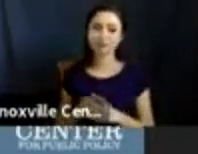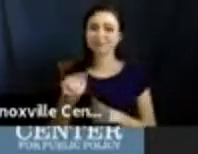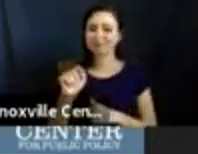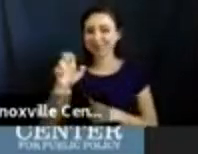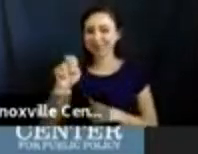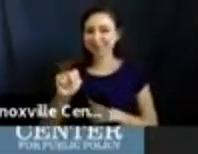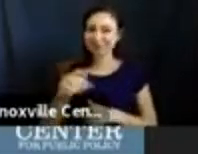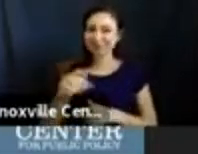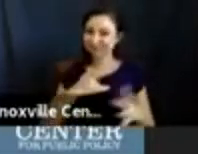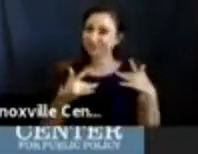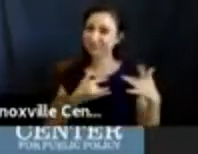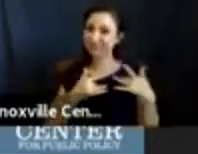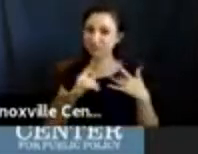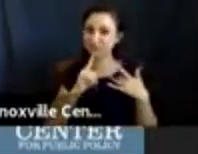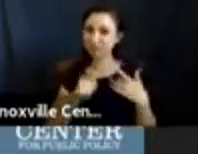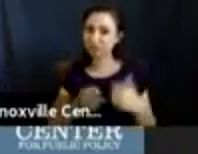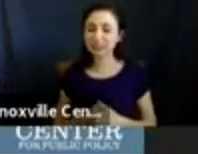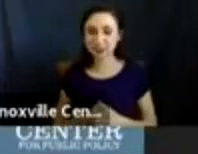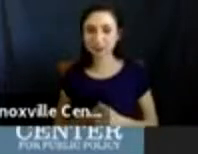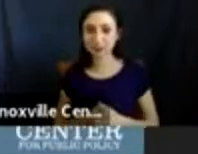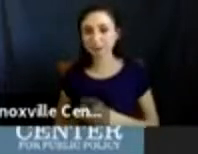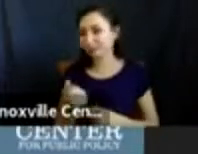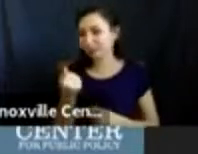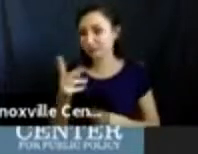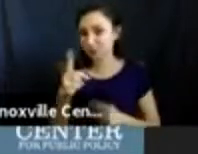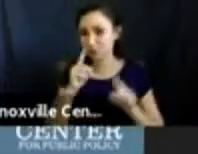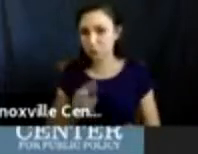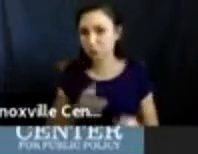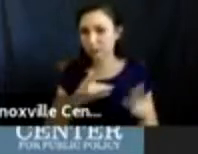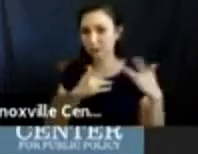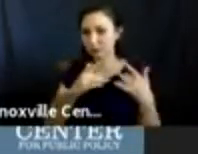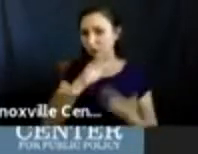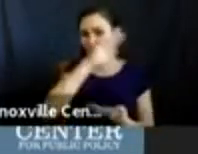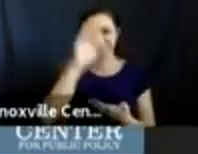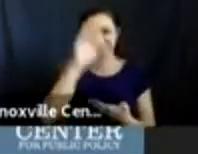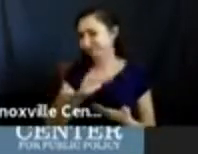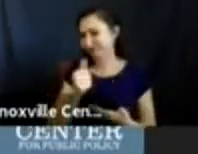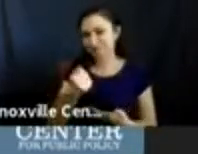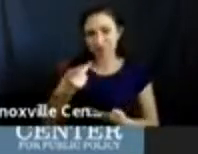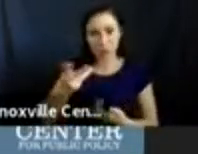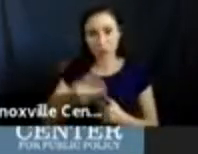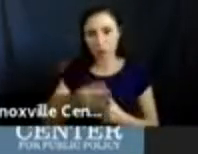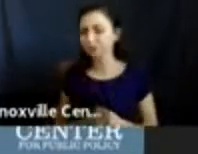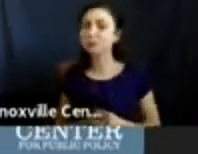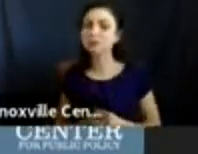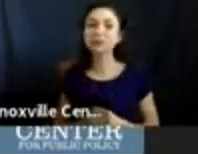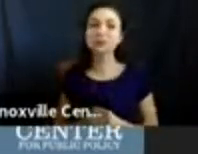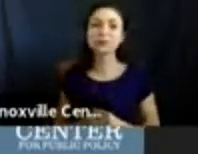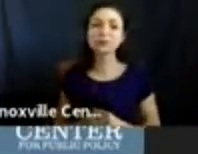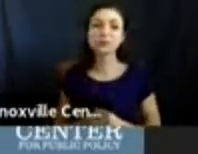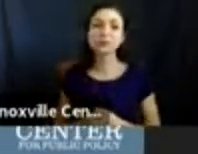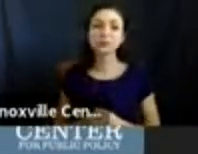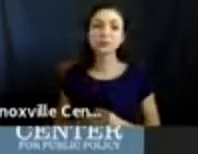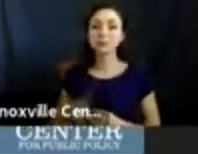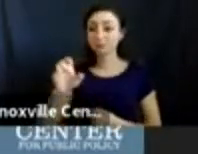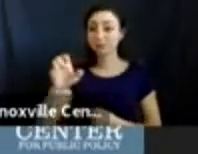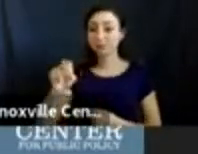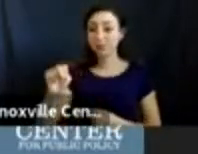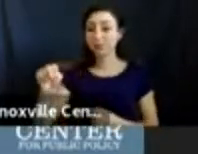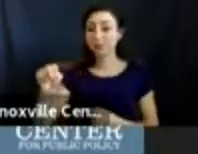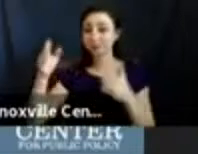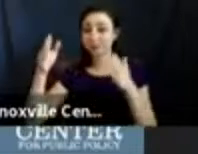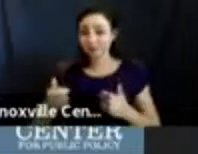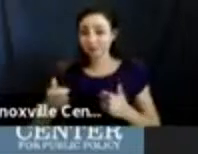concerned, and very few report that that concern is diminishing. Tennesseans are most concerned about the health of